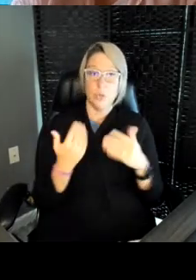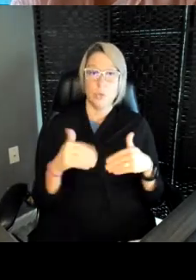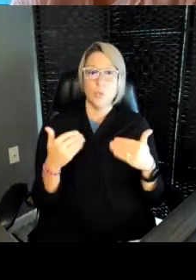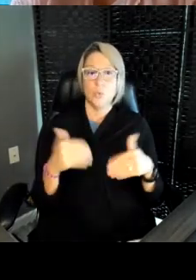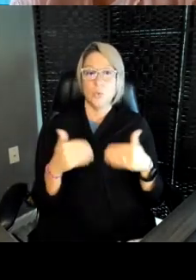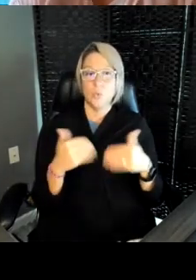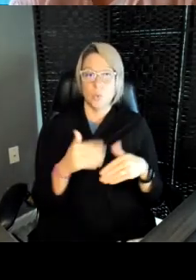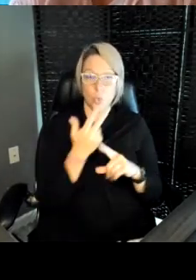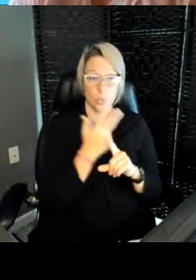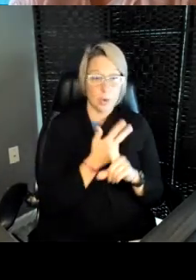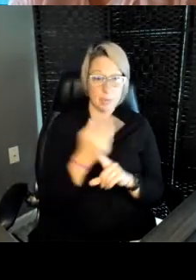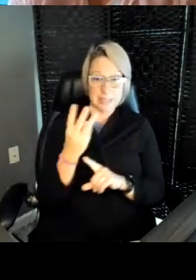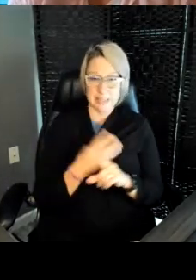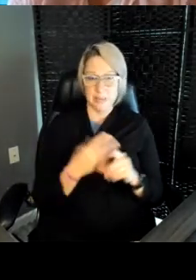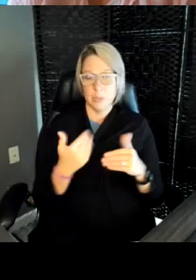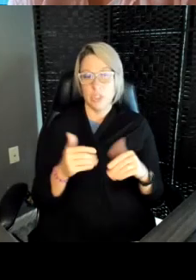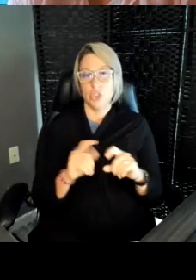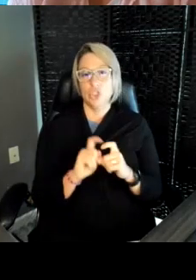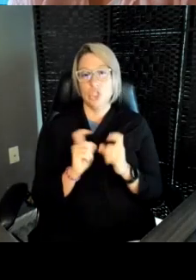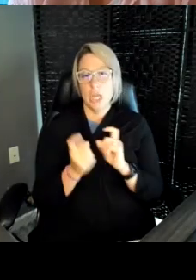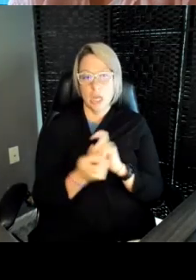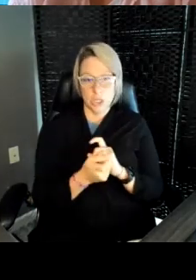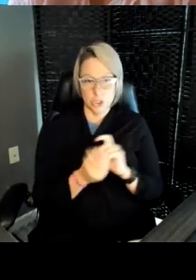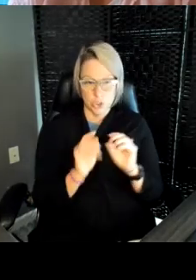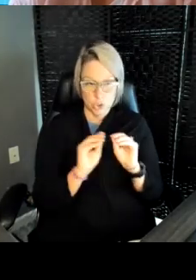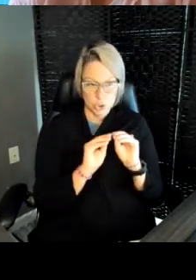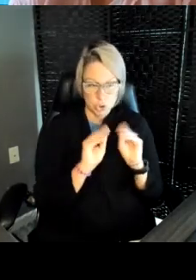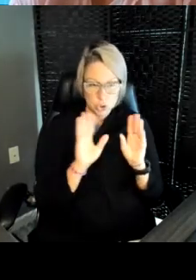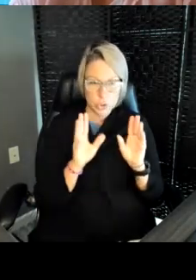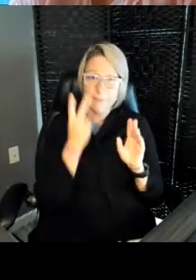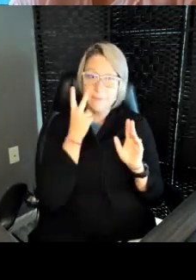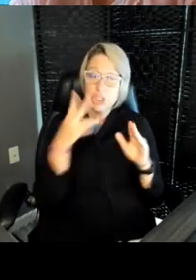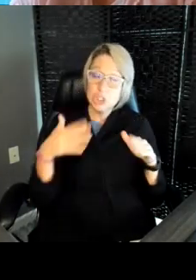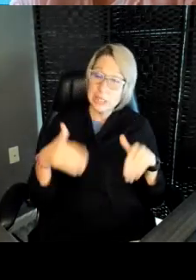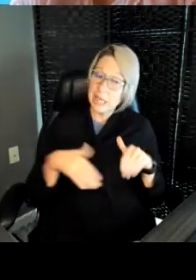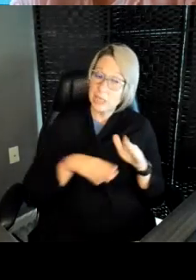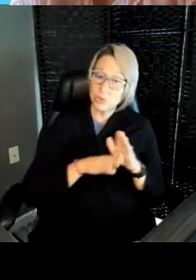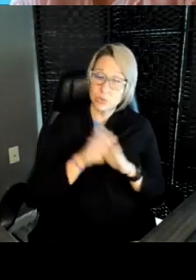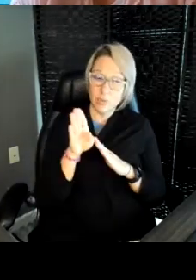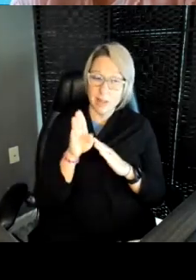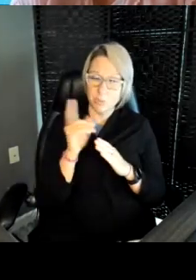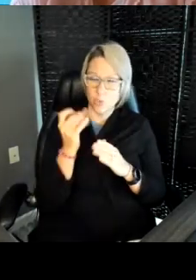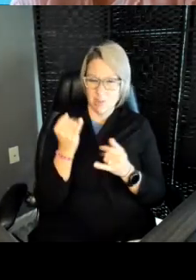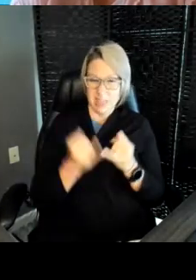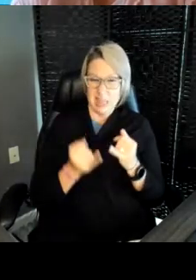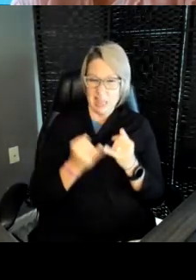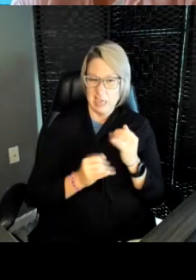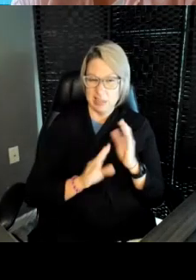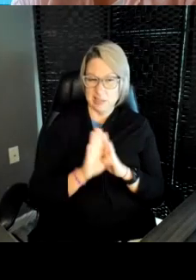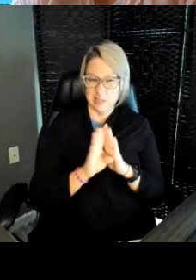3 to 6 months. So vision is late to develop. It's one of the last developments out of the chute from